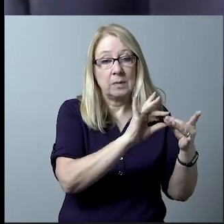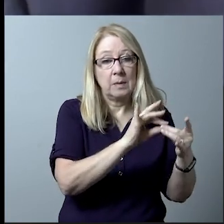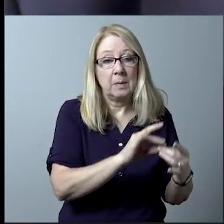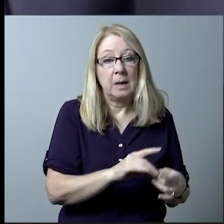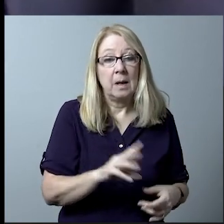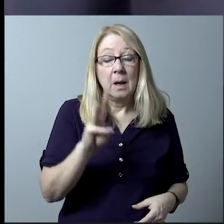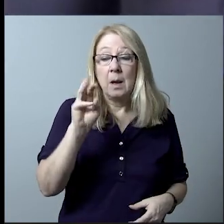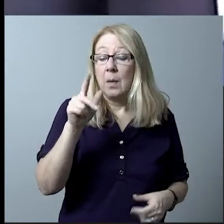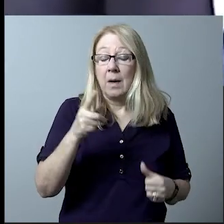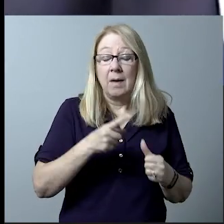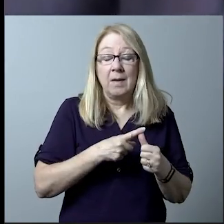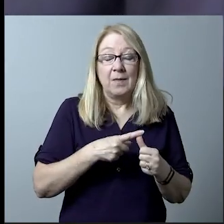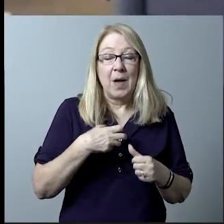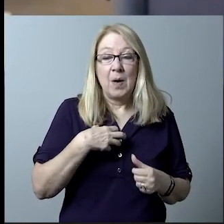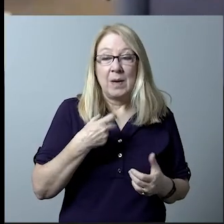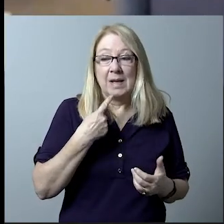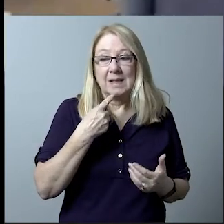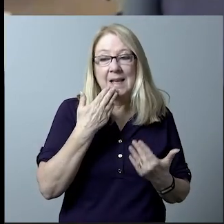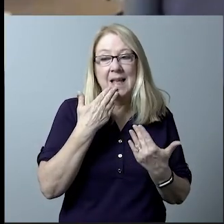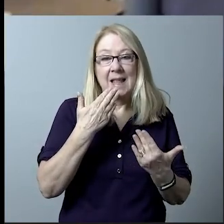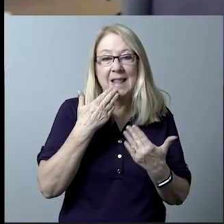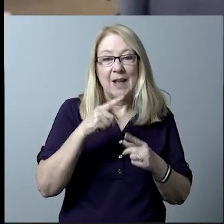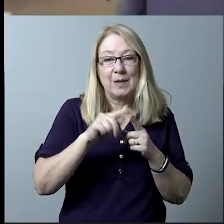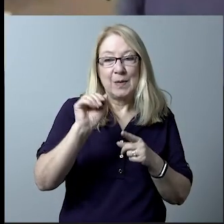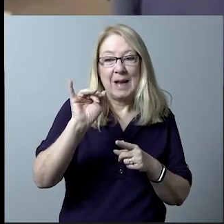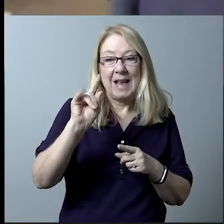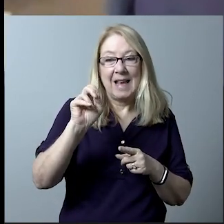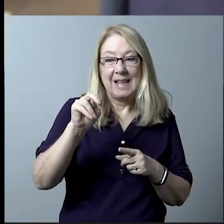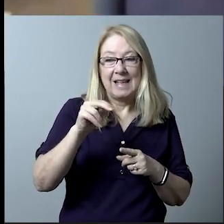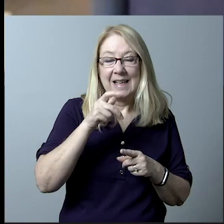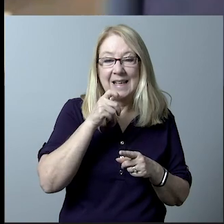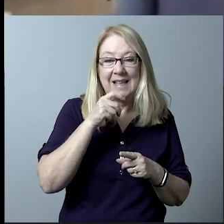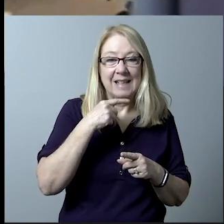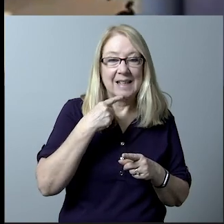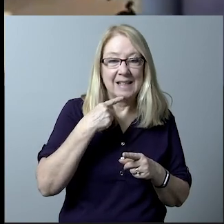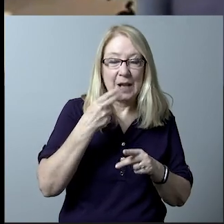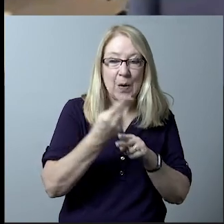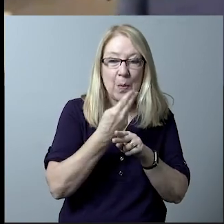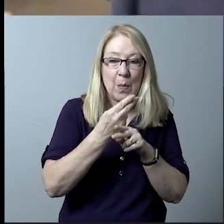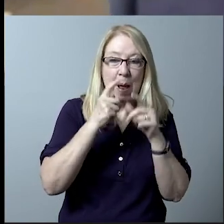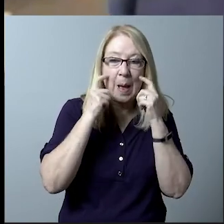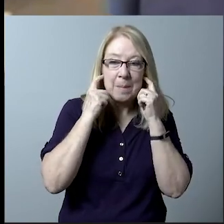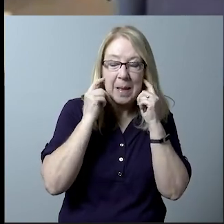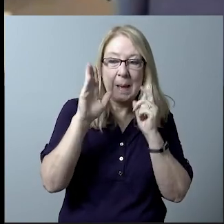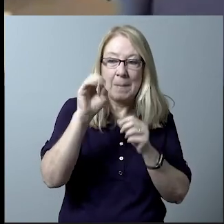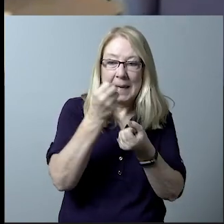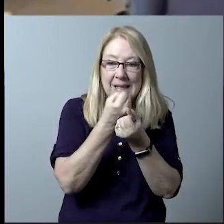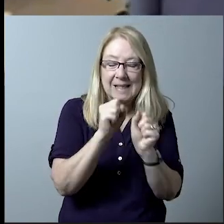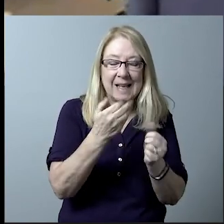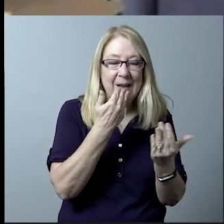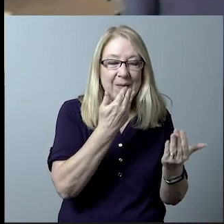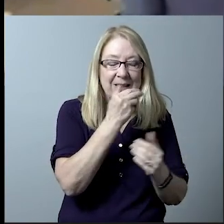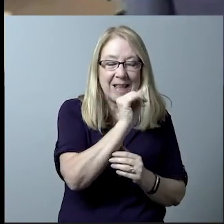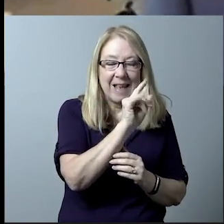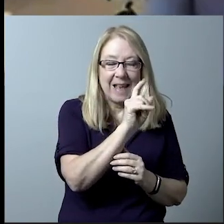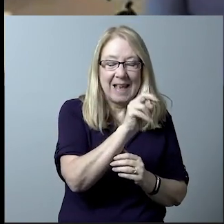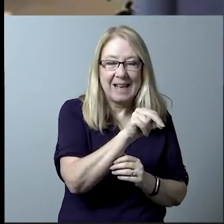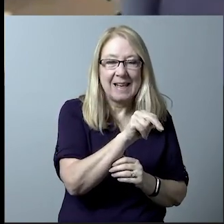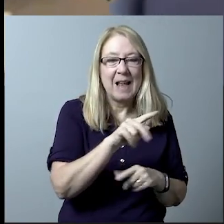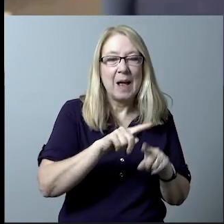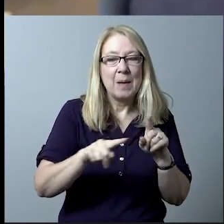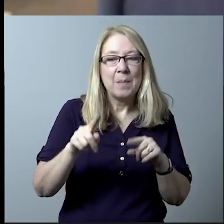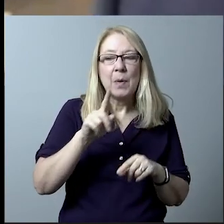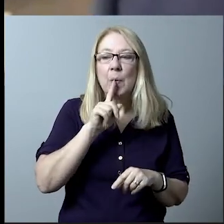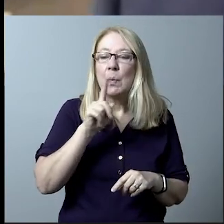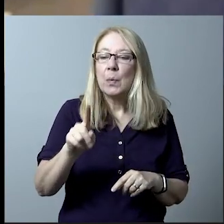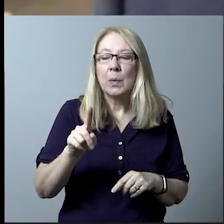some closing remarks. Well, first, let me start off giving a huge shout out to Aiden, who just said, wear your mask and be safe. Thank you,